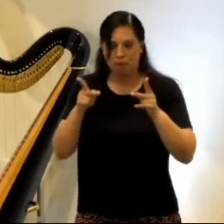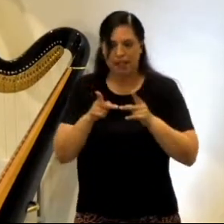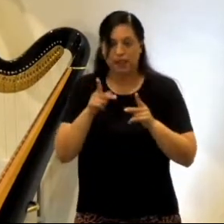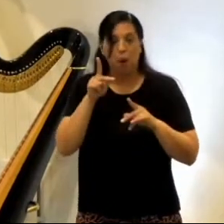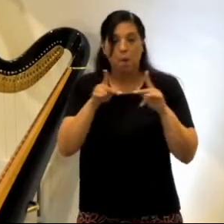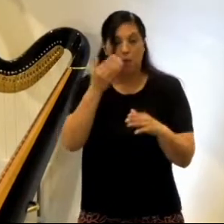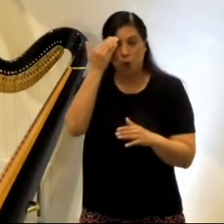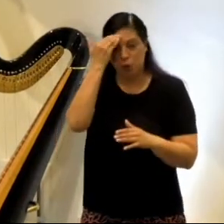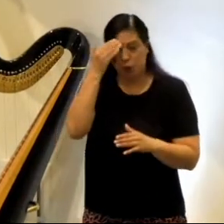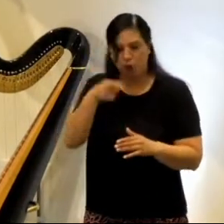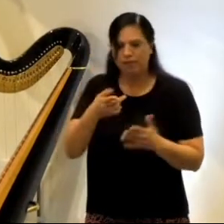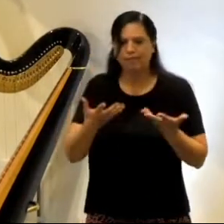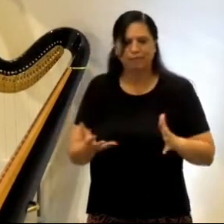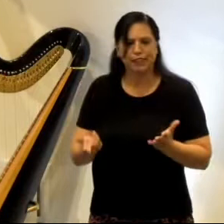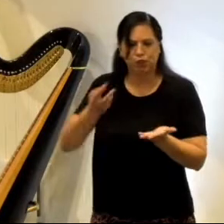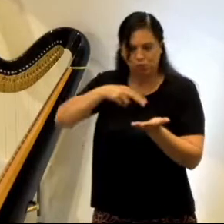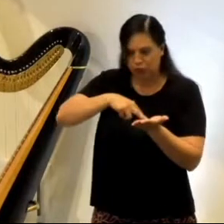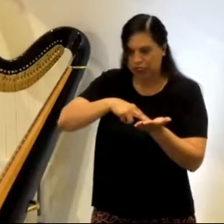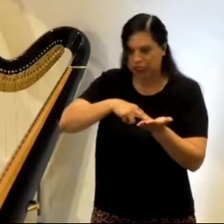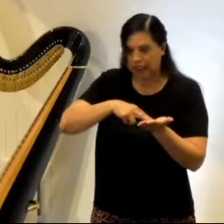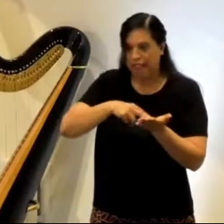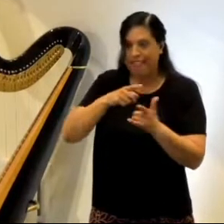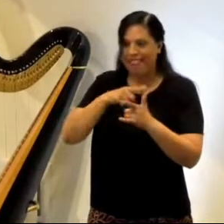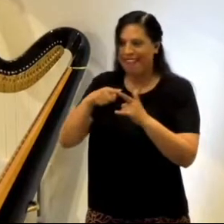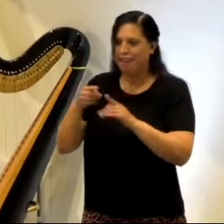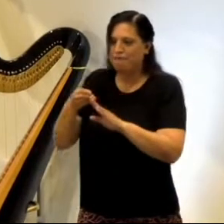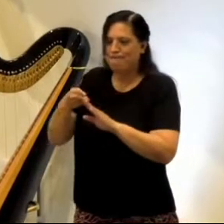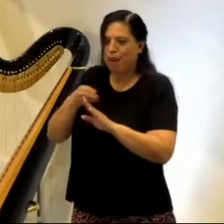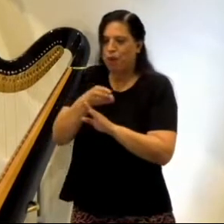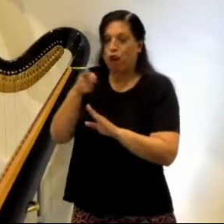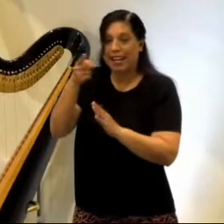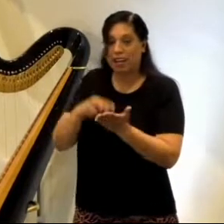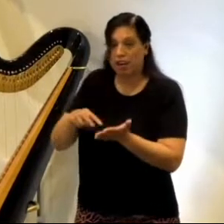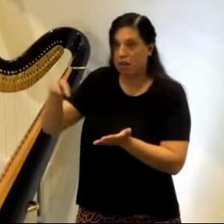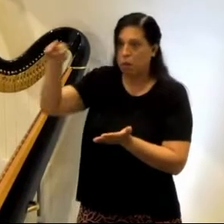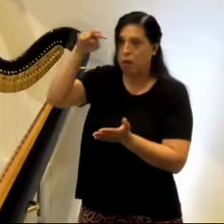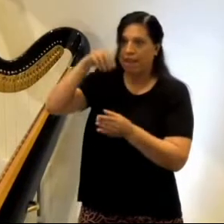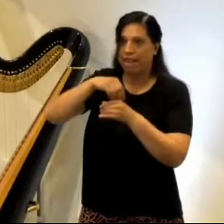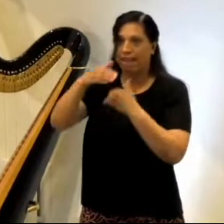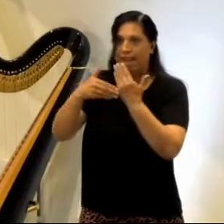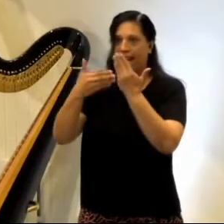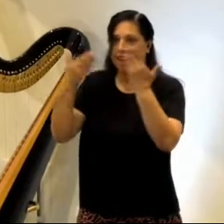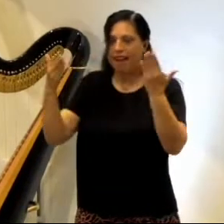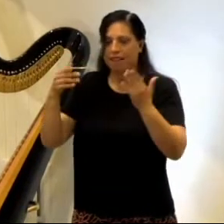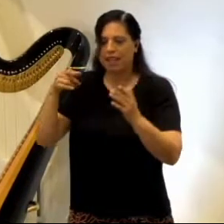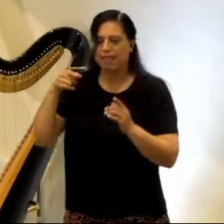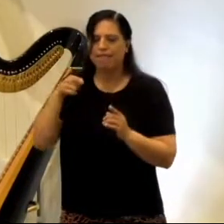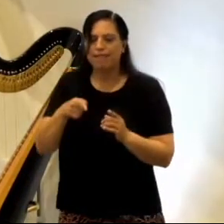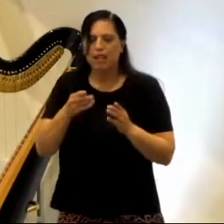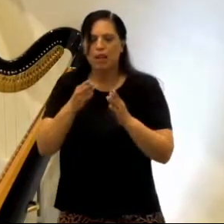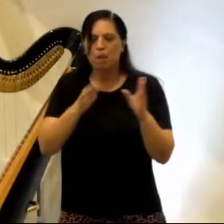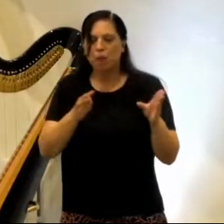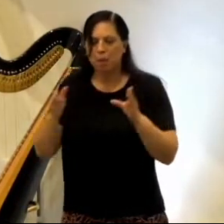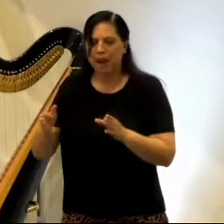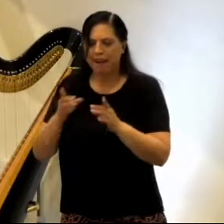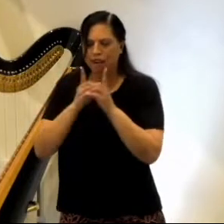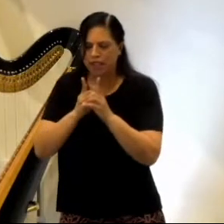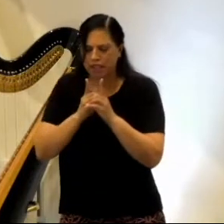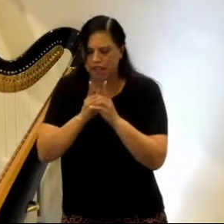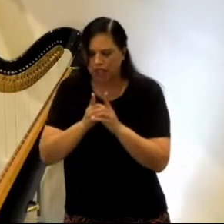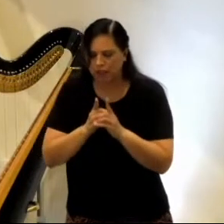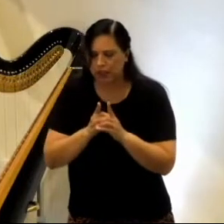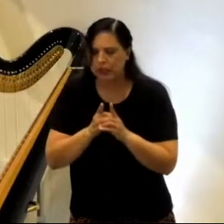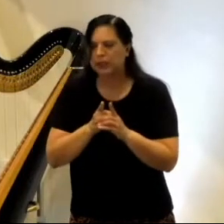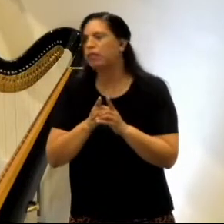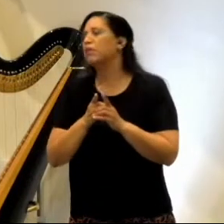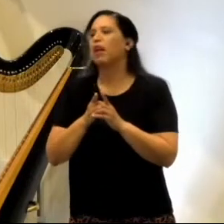he had risen from the dead. And then right before he was going to ascend into heaven, he was preparing his disciples so